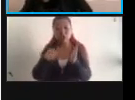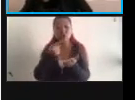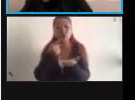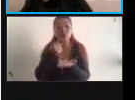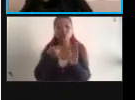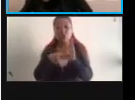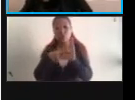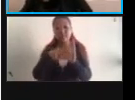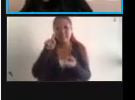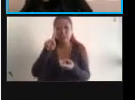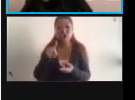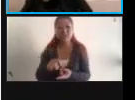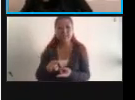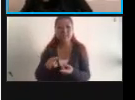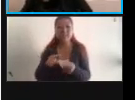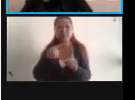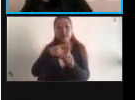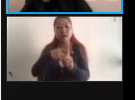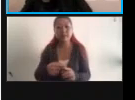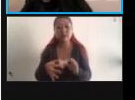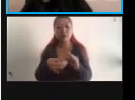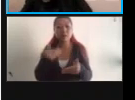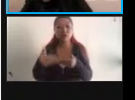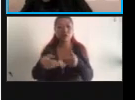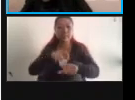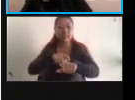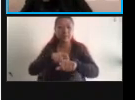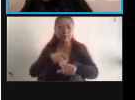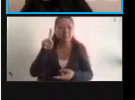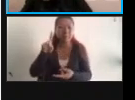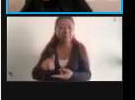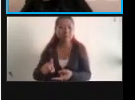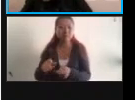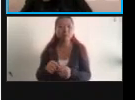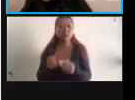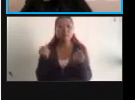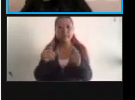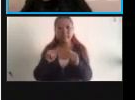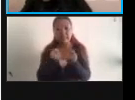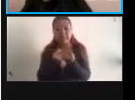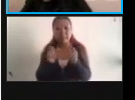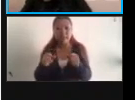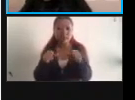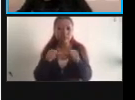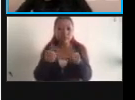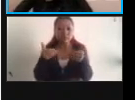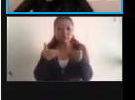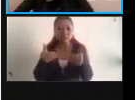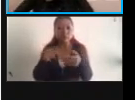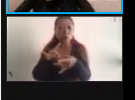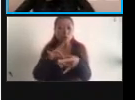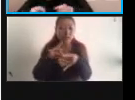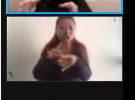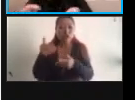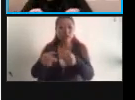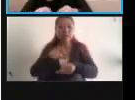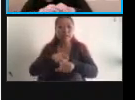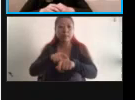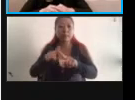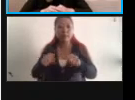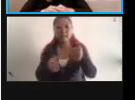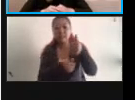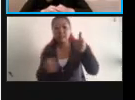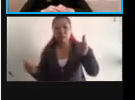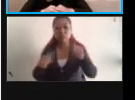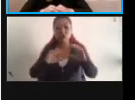comments about group interaction over time. While many teams can maintain cohesion over time, subgrouping, where a subset of